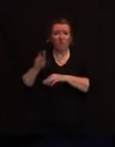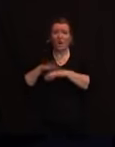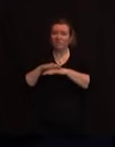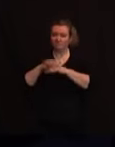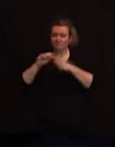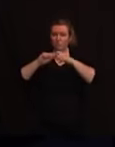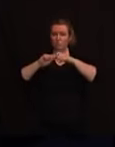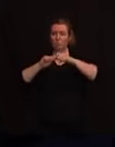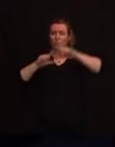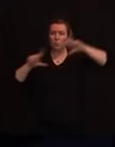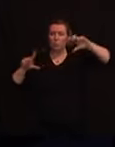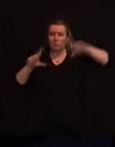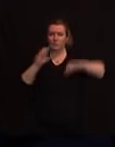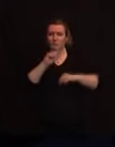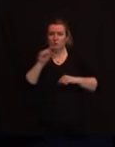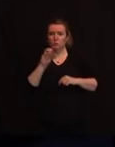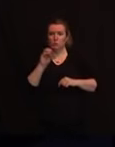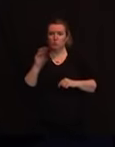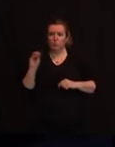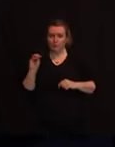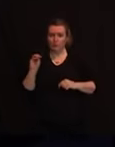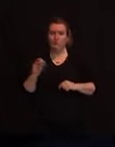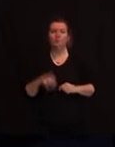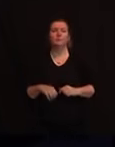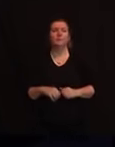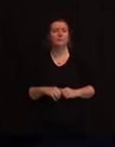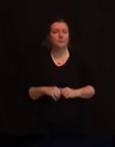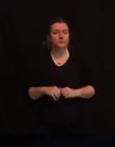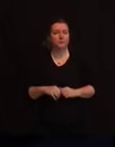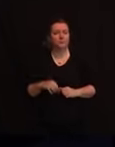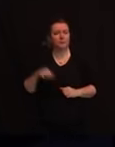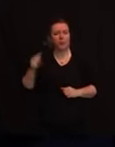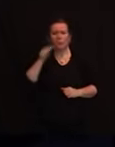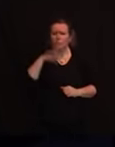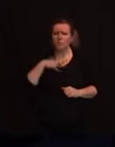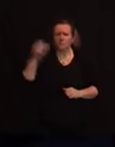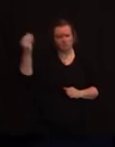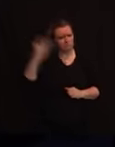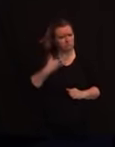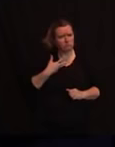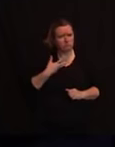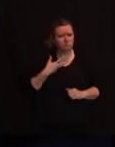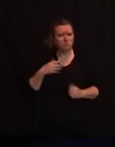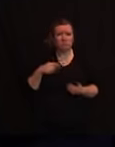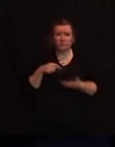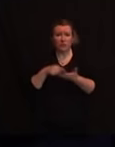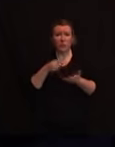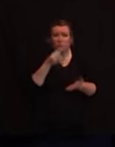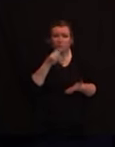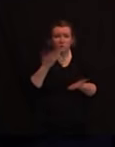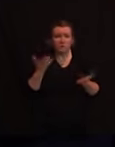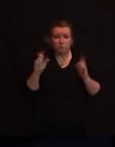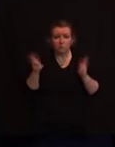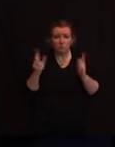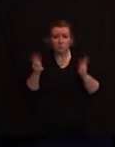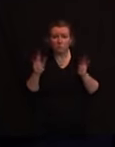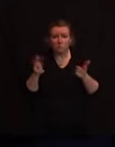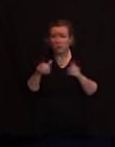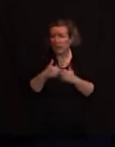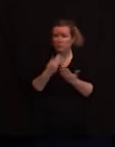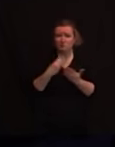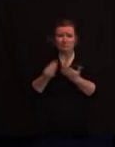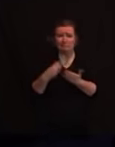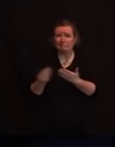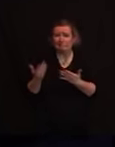from a woman who was filled with anxiety about her struggles getting groceries and being able to go outside. And we had a telephone town hall where we had so many